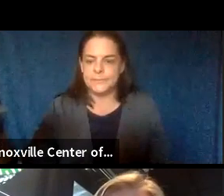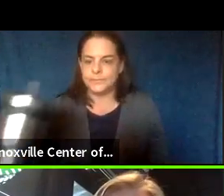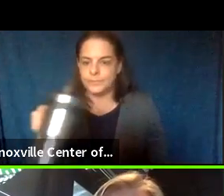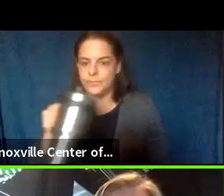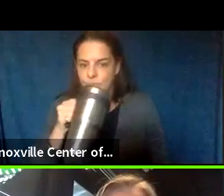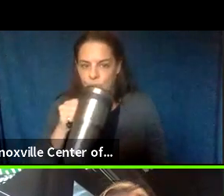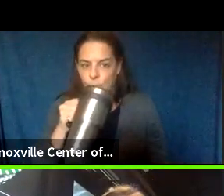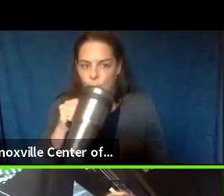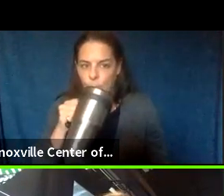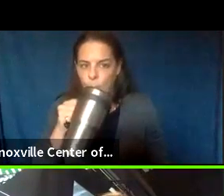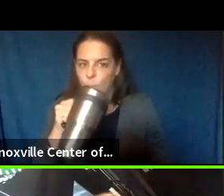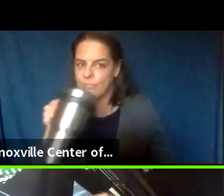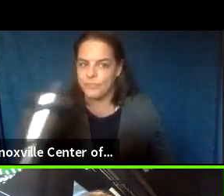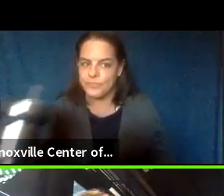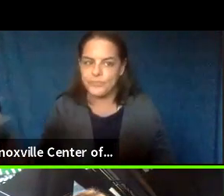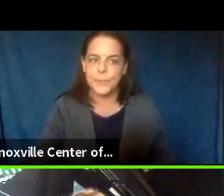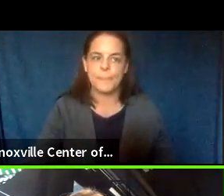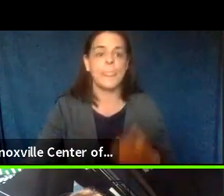Thank you for that.